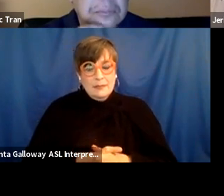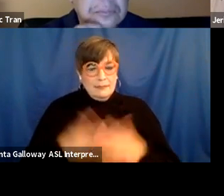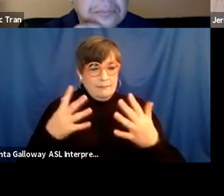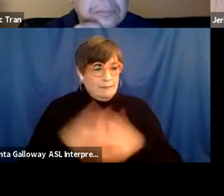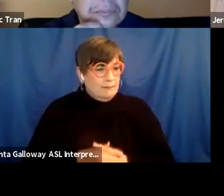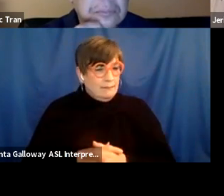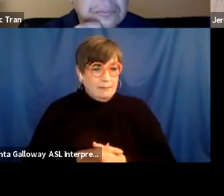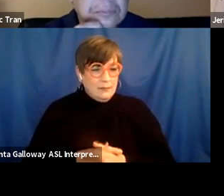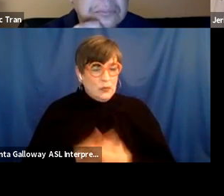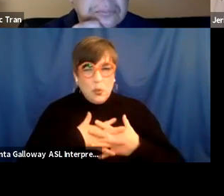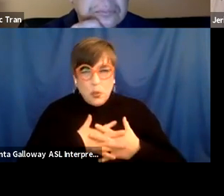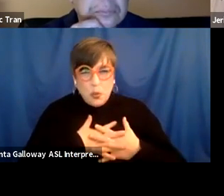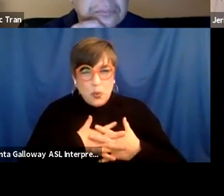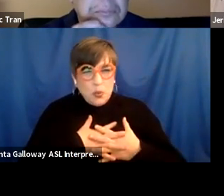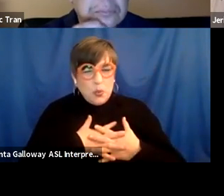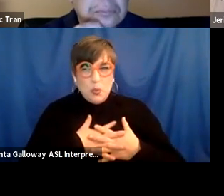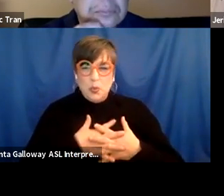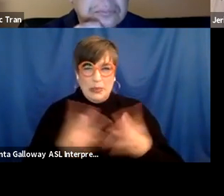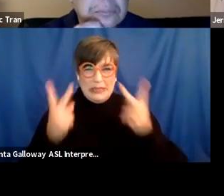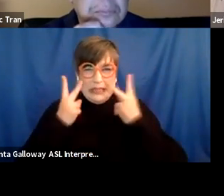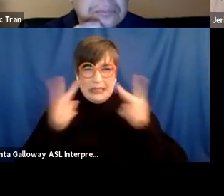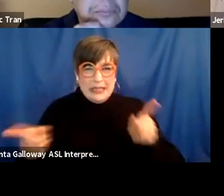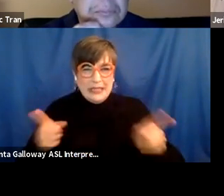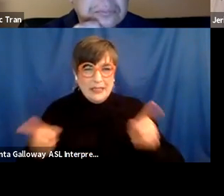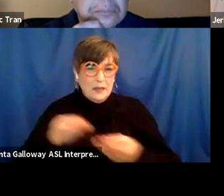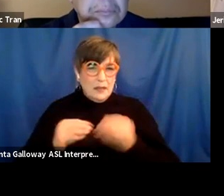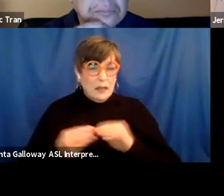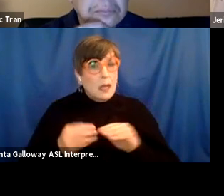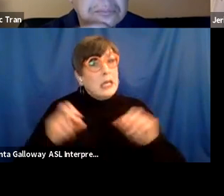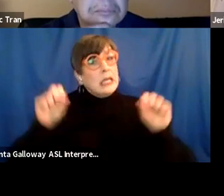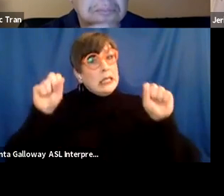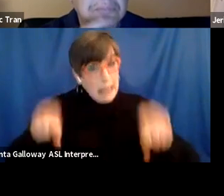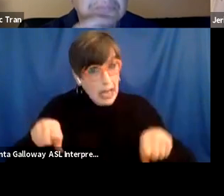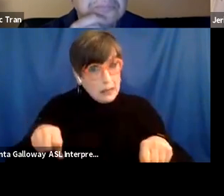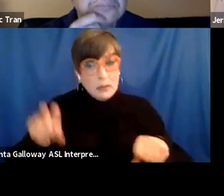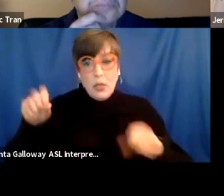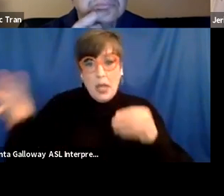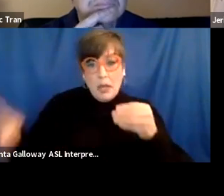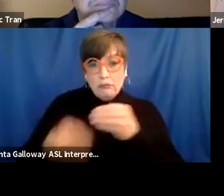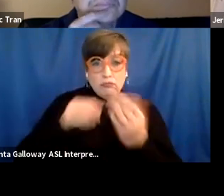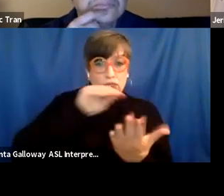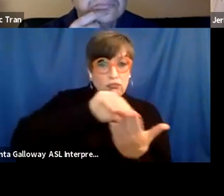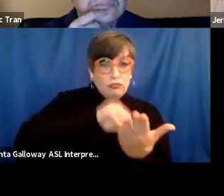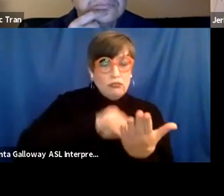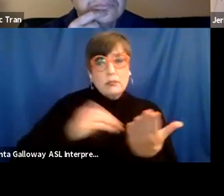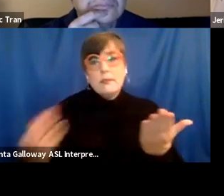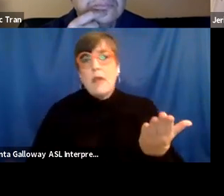it's just heartbreaking to see that. We can track number of times that students are